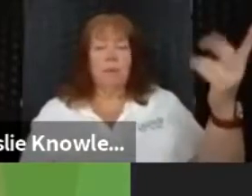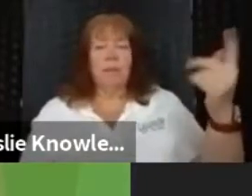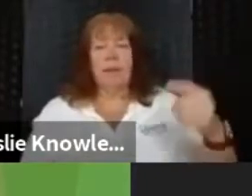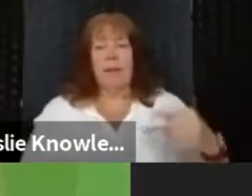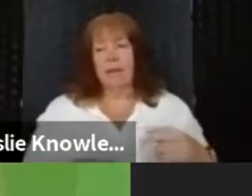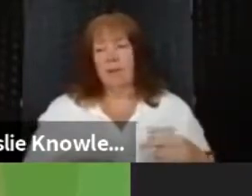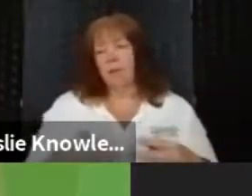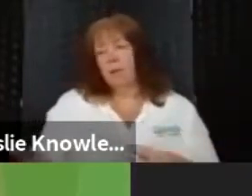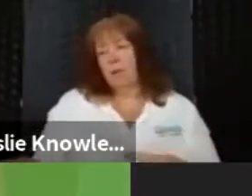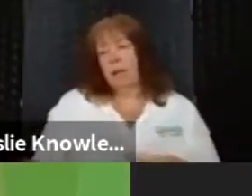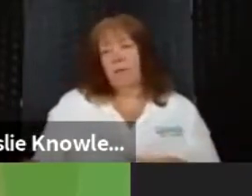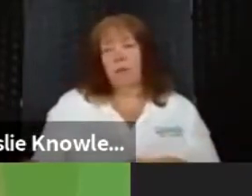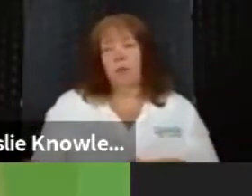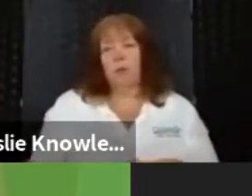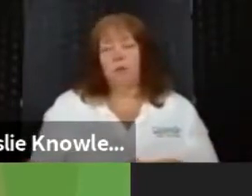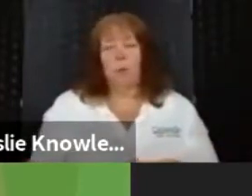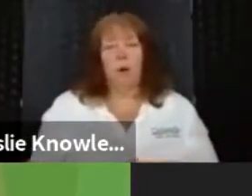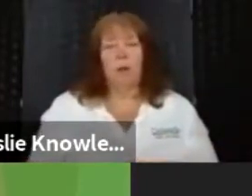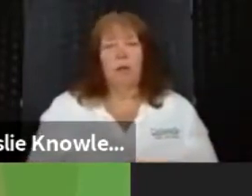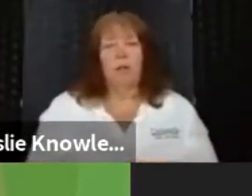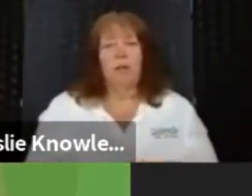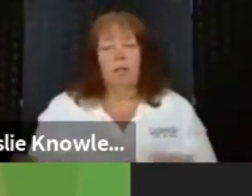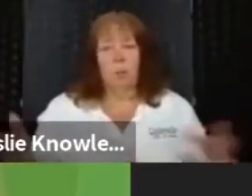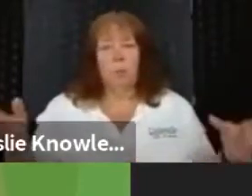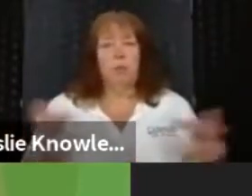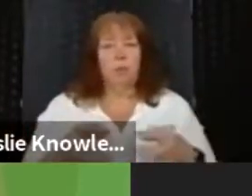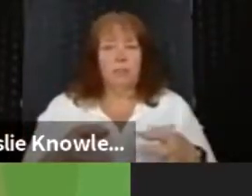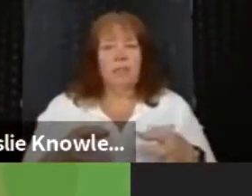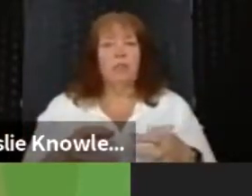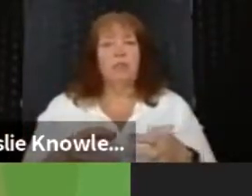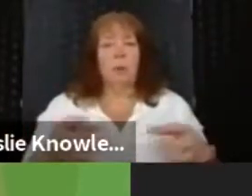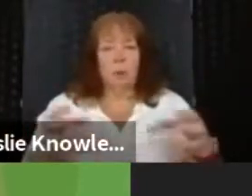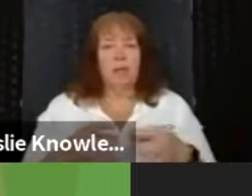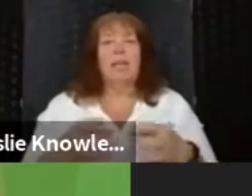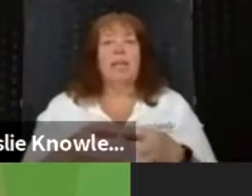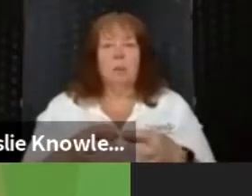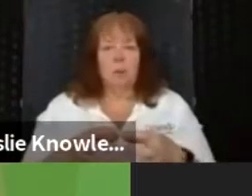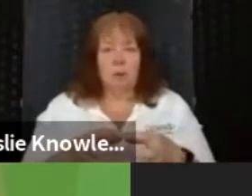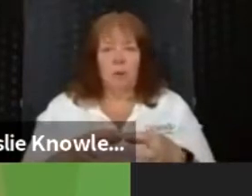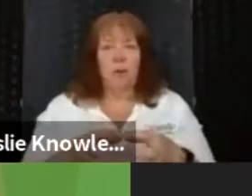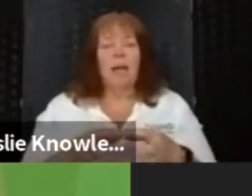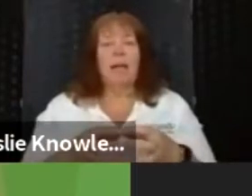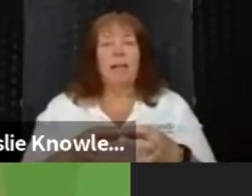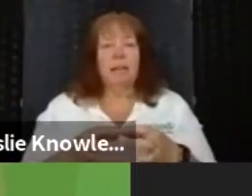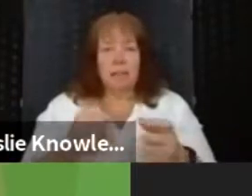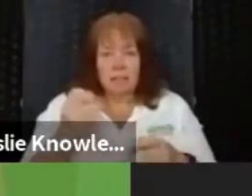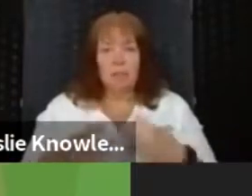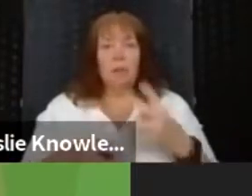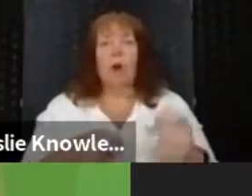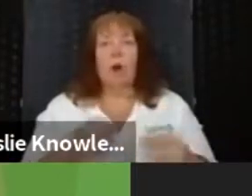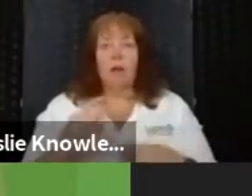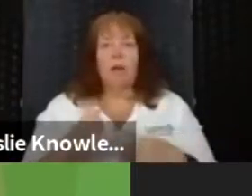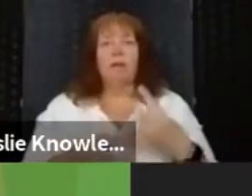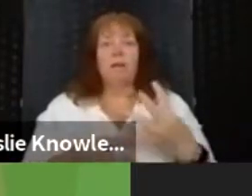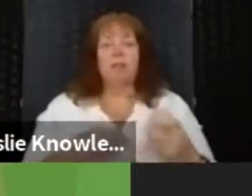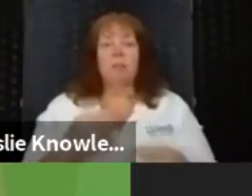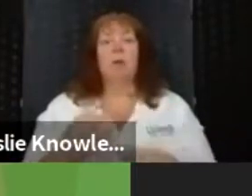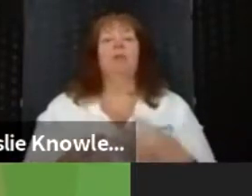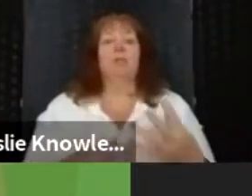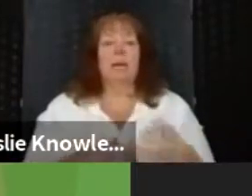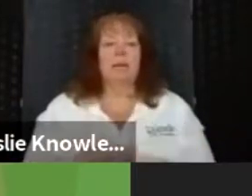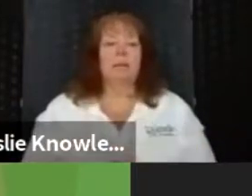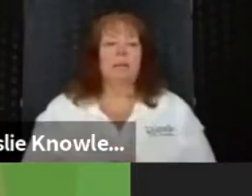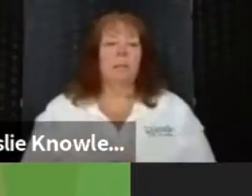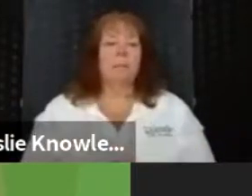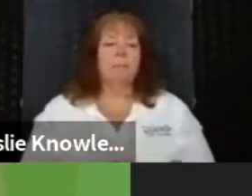Wednesday morning at 8 and Thursday afternoon at 4. Once we get you there, we want to keep you there and give you all that